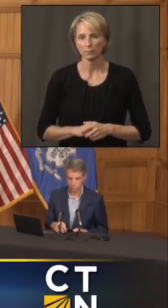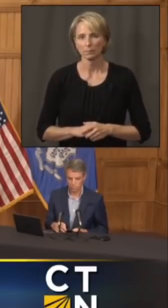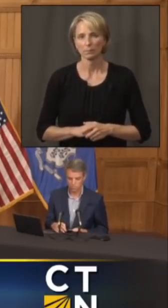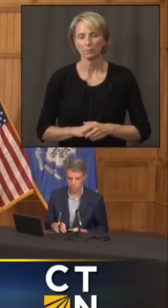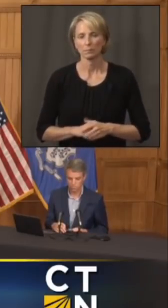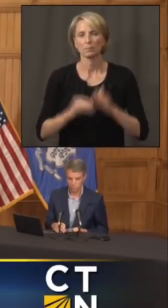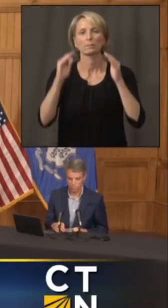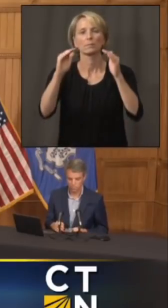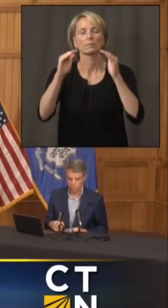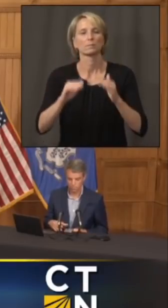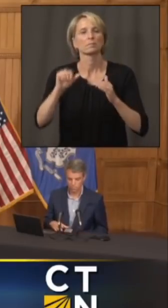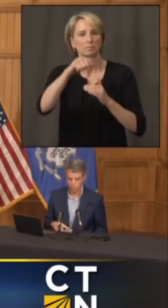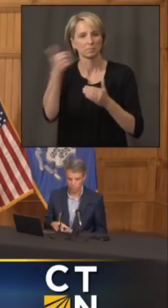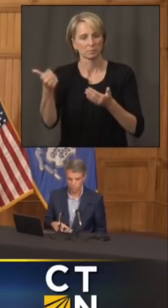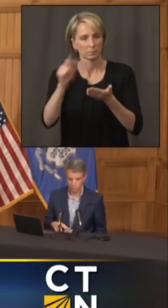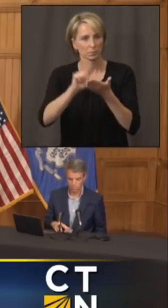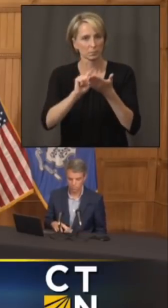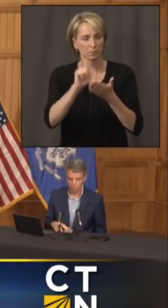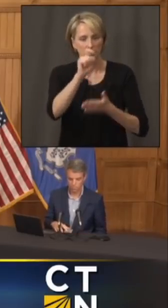Hearst, Connecticut Media.